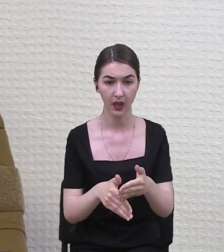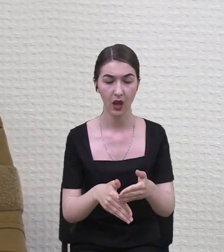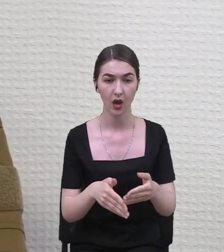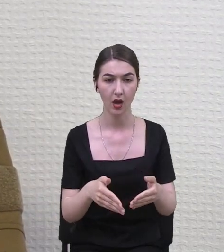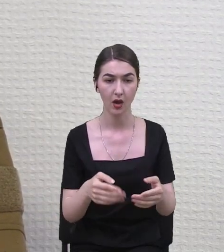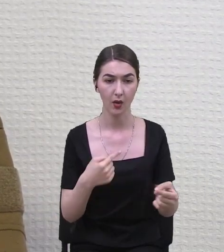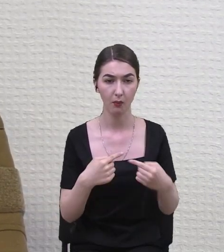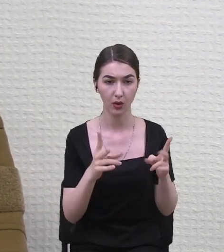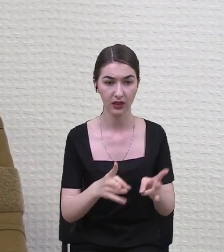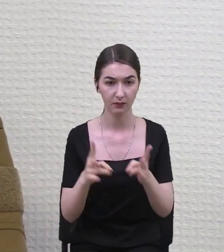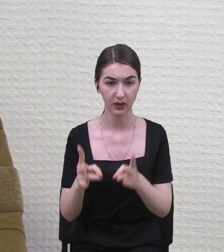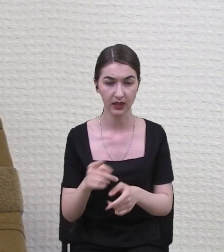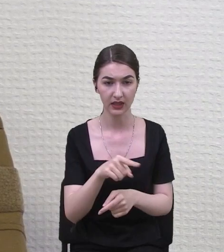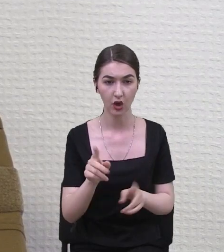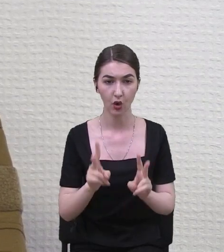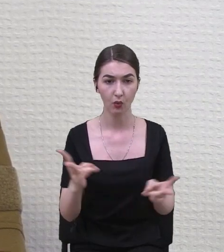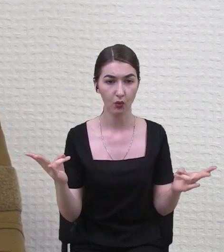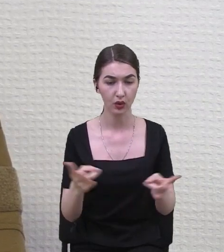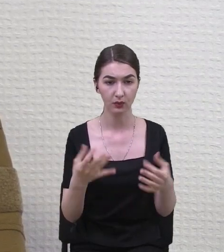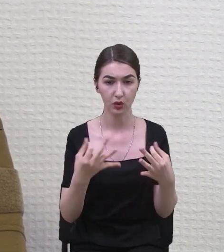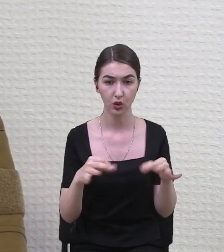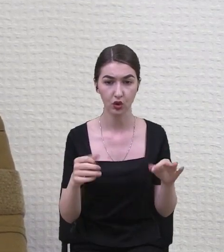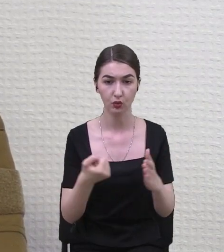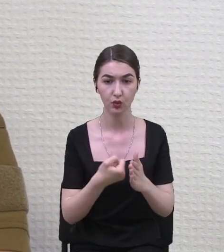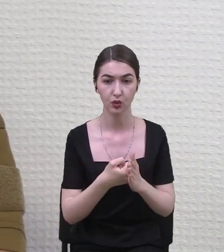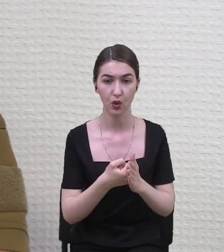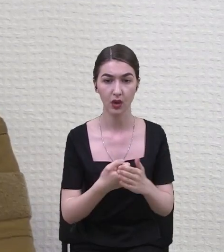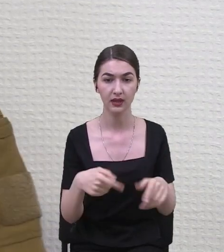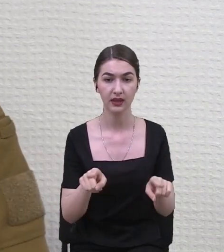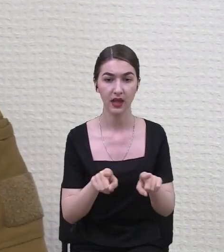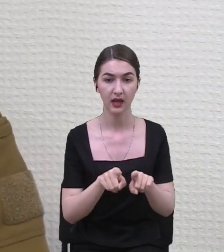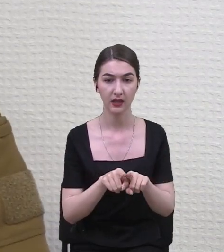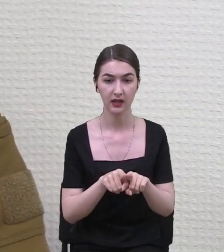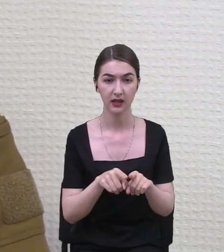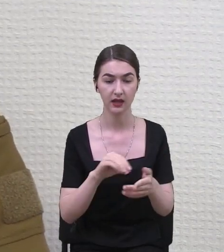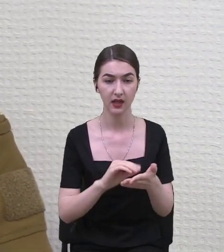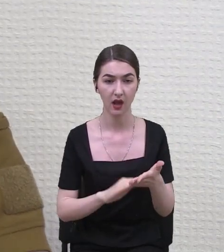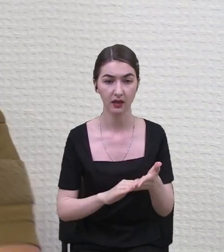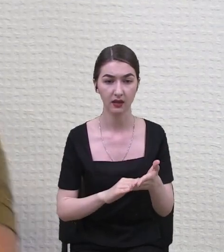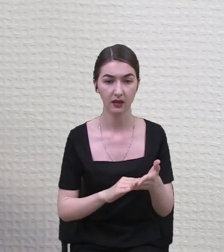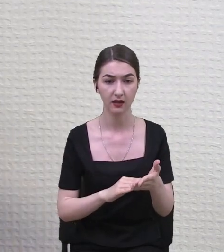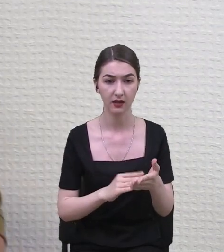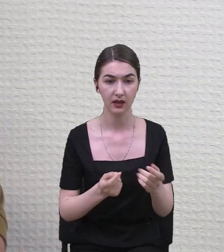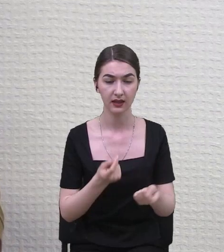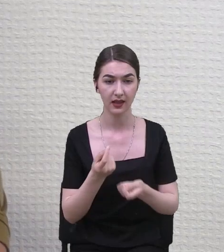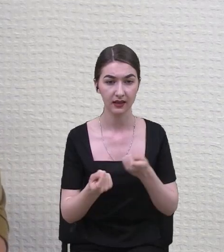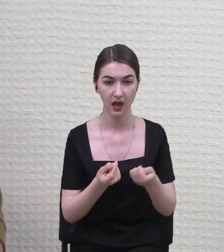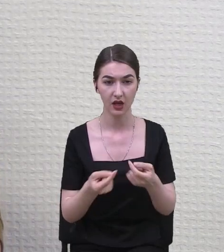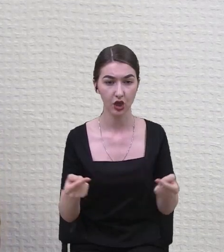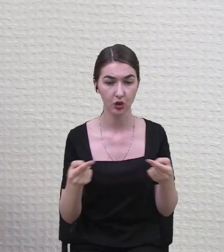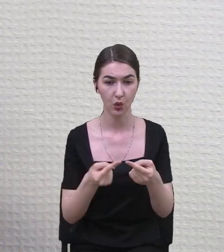more detailed and precise data on the victims of the mine